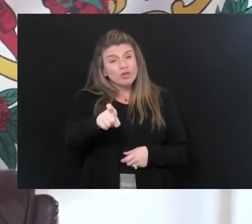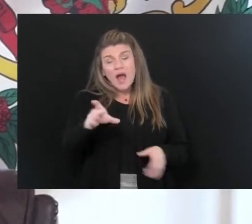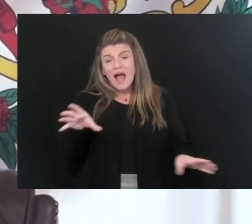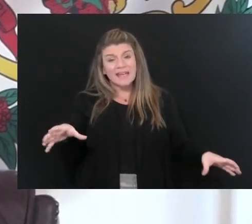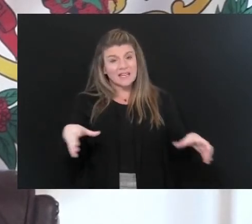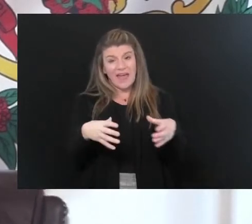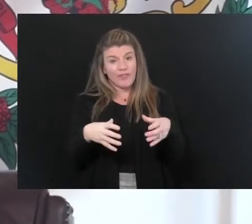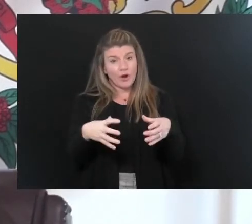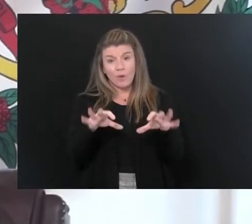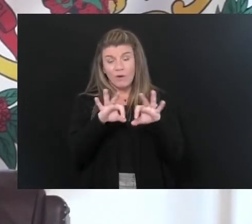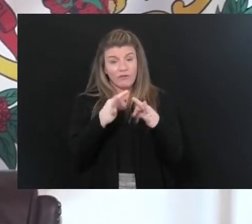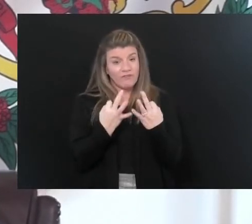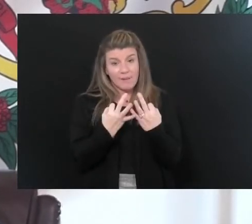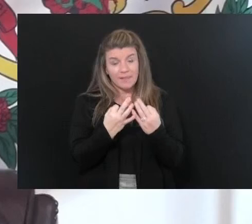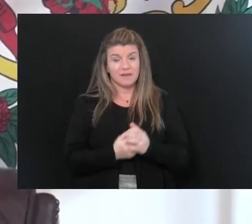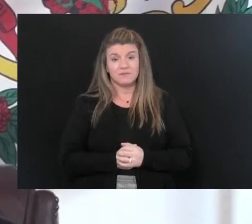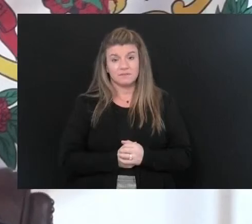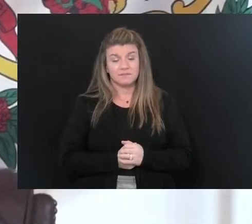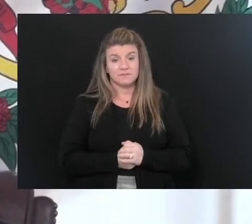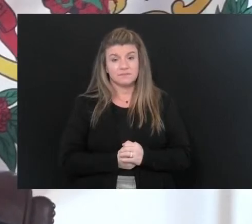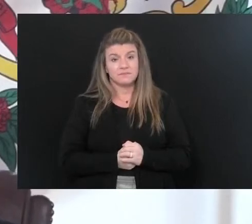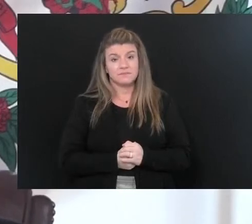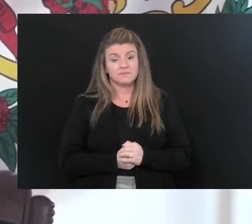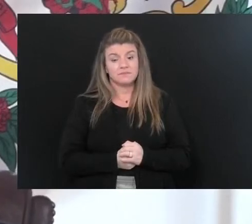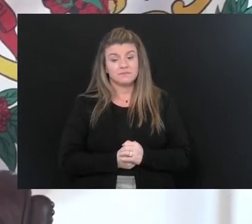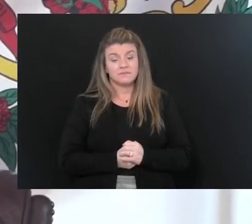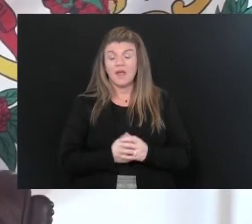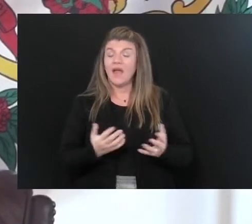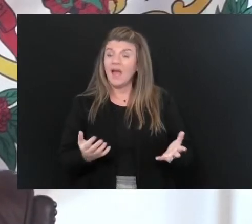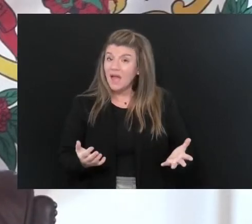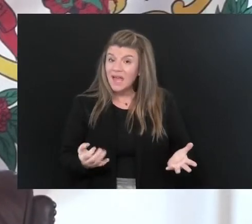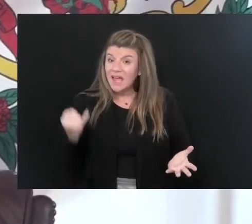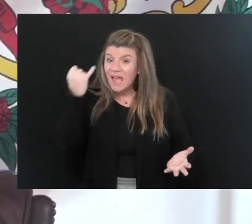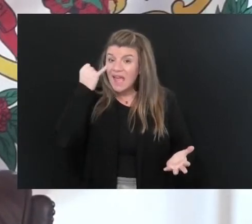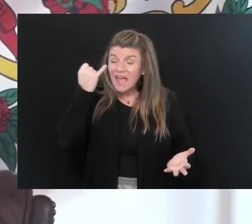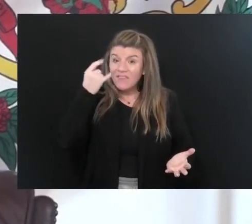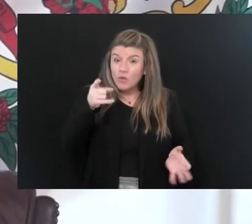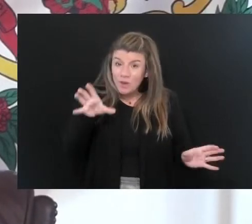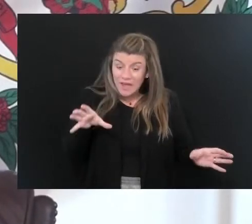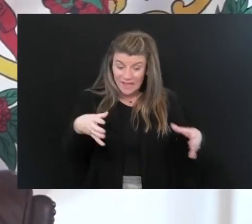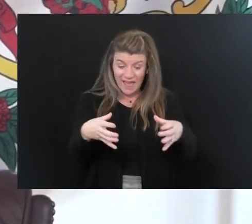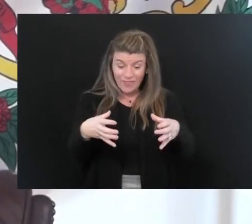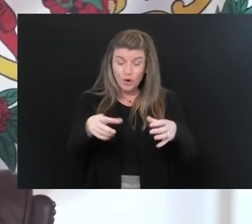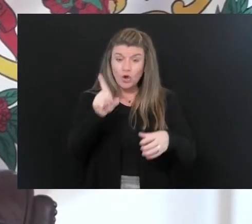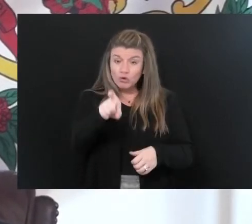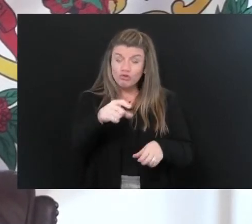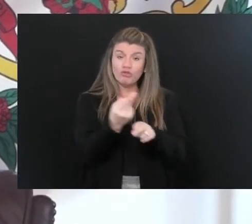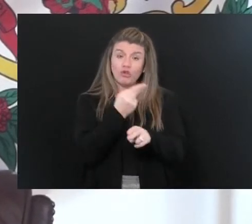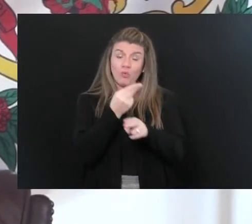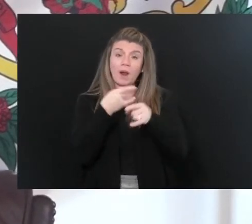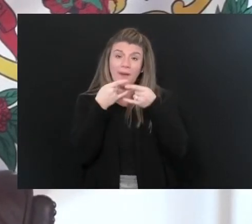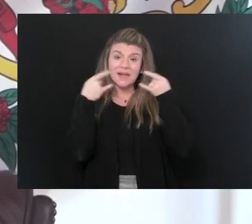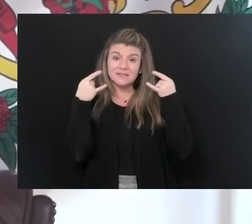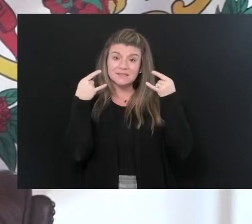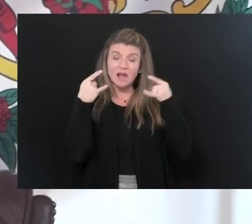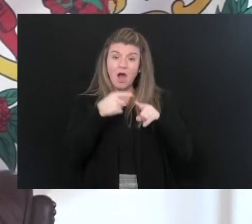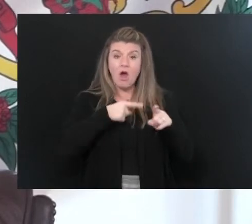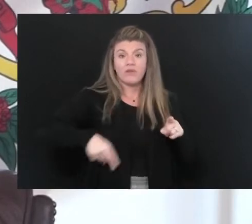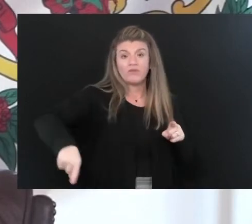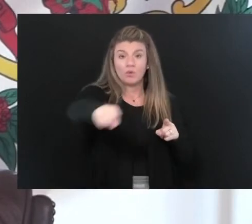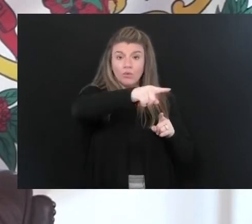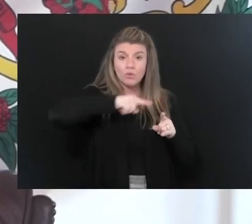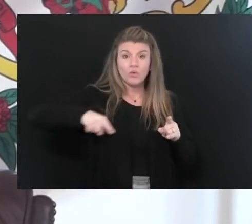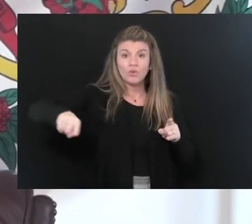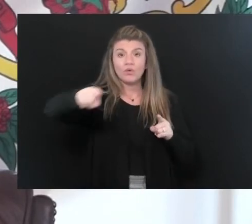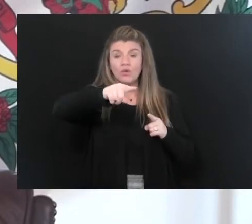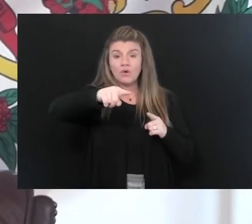together. And if you do, you really need to have masks on, everybody, and they need to be